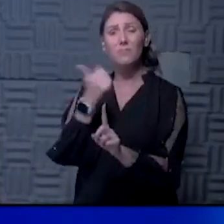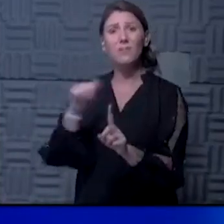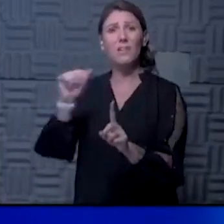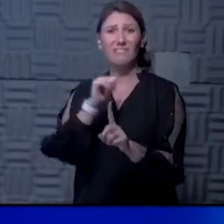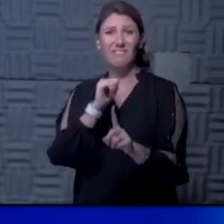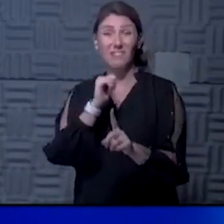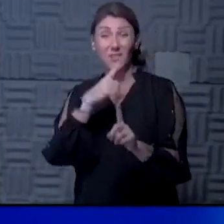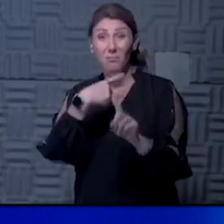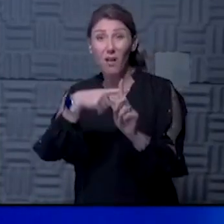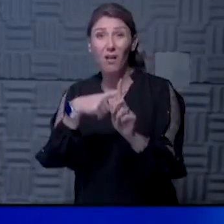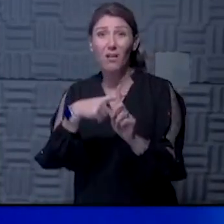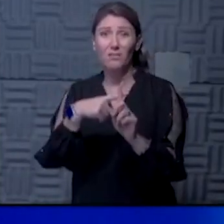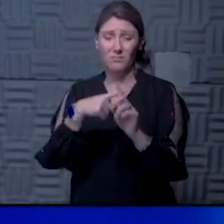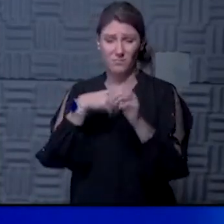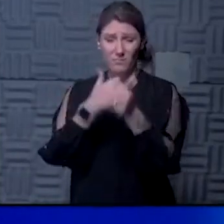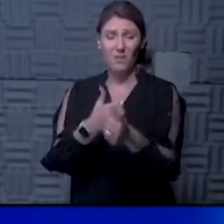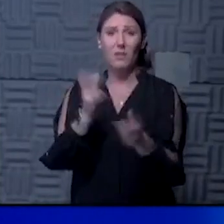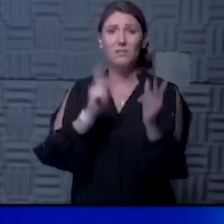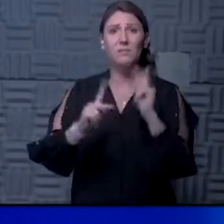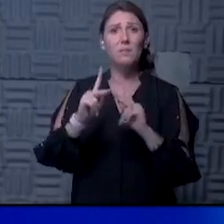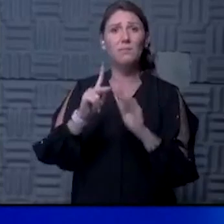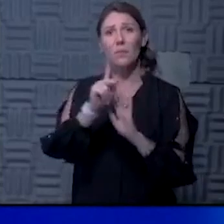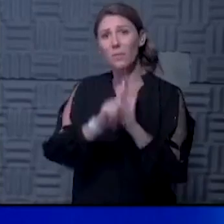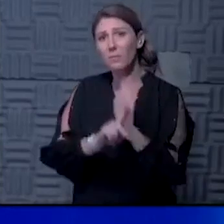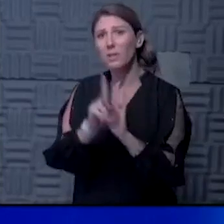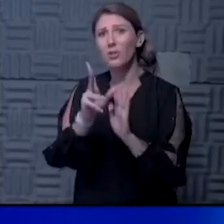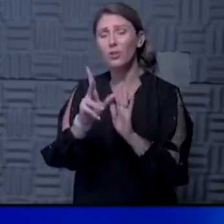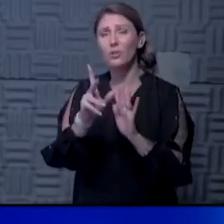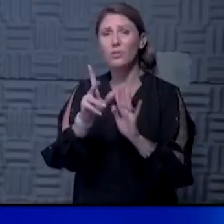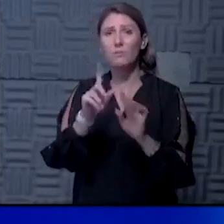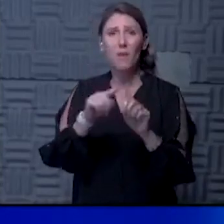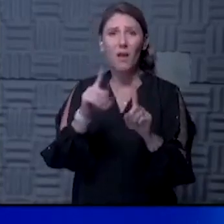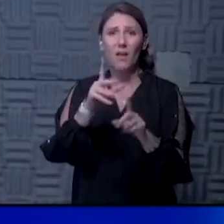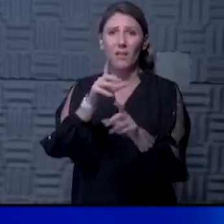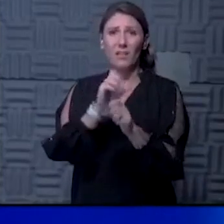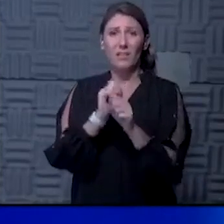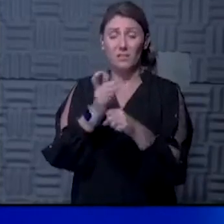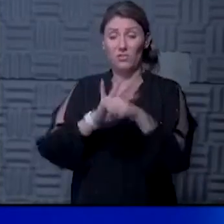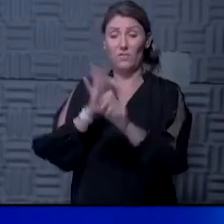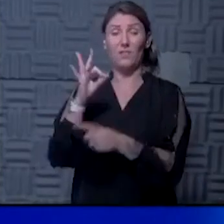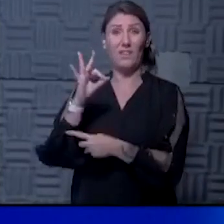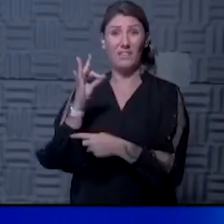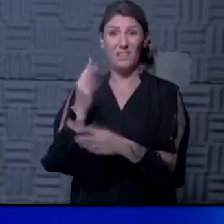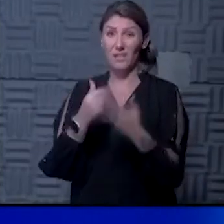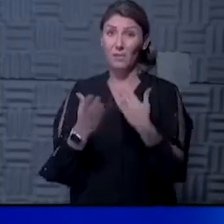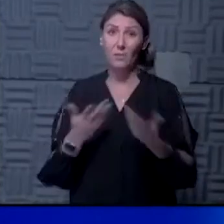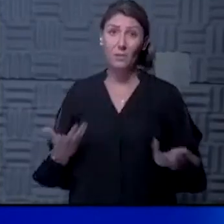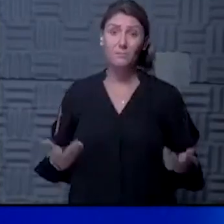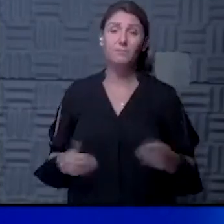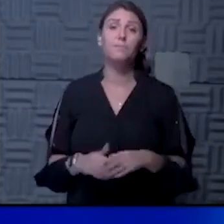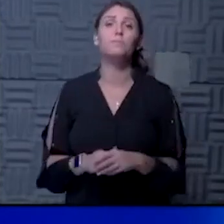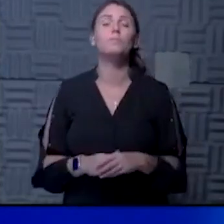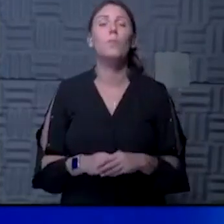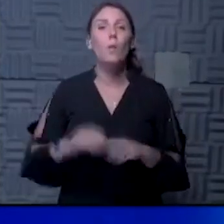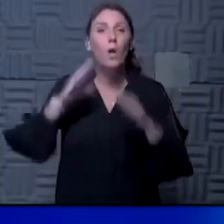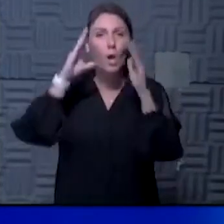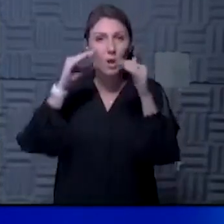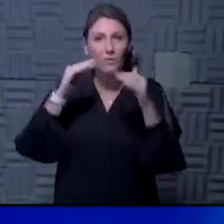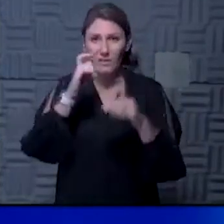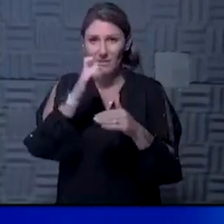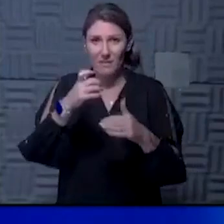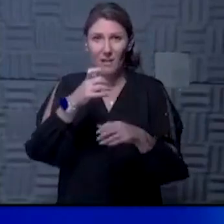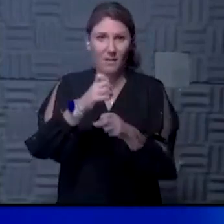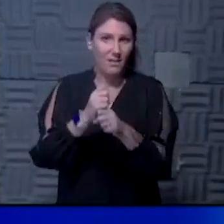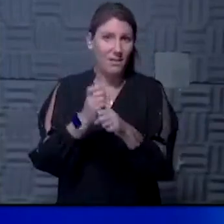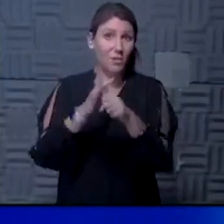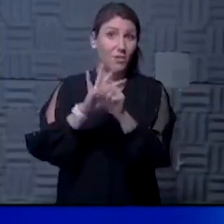who follows the pillars but ends up getting COVID anyway? Yeah, so hopefully you haven't had COVID, but